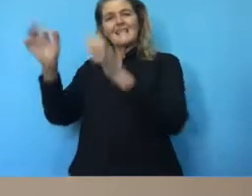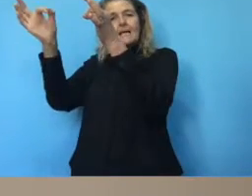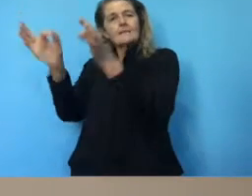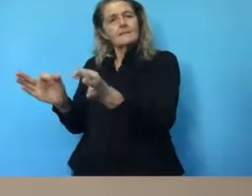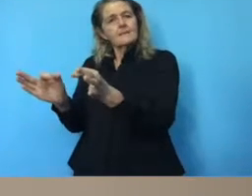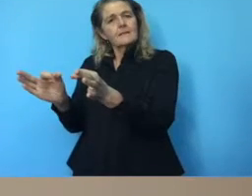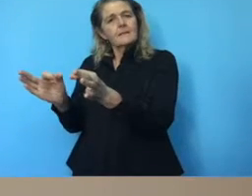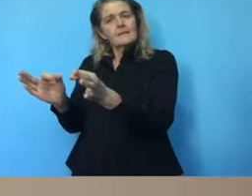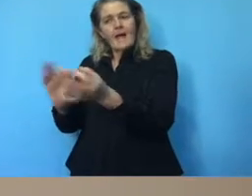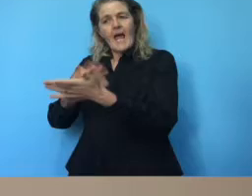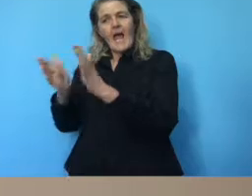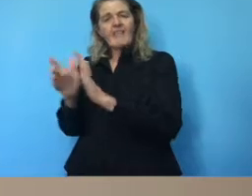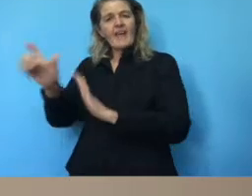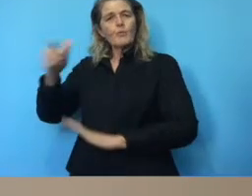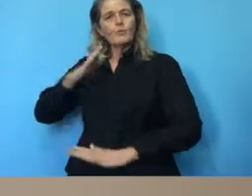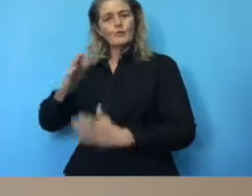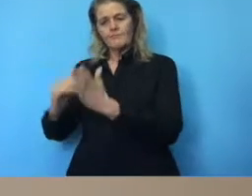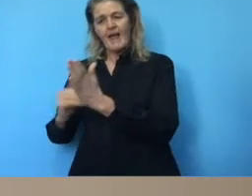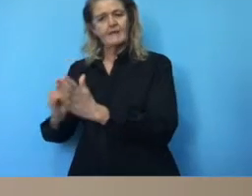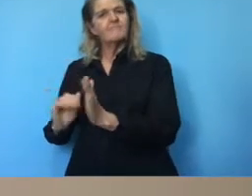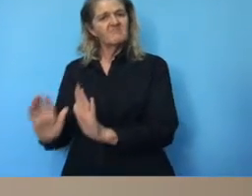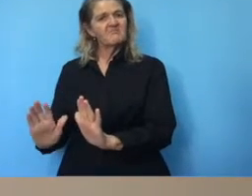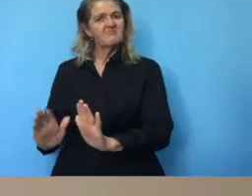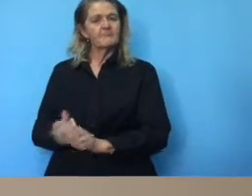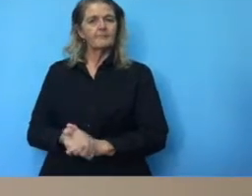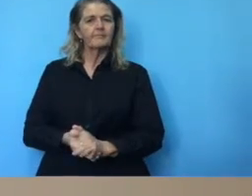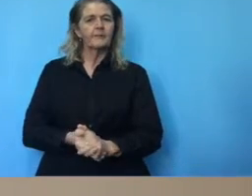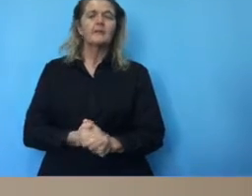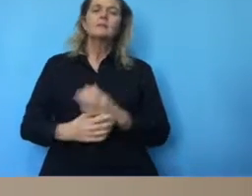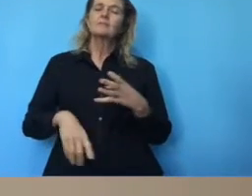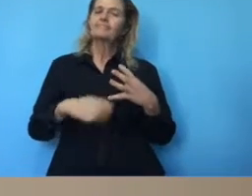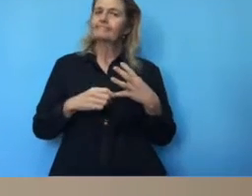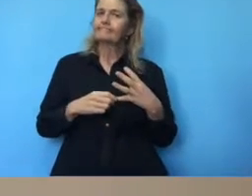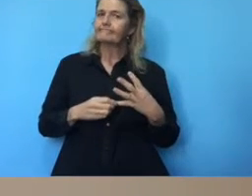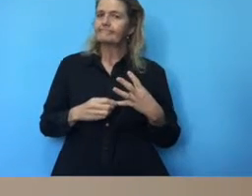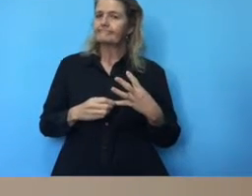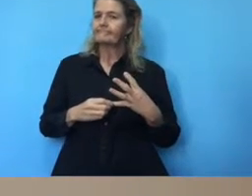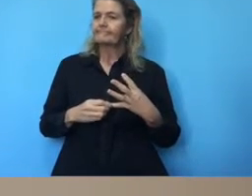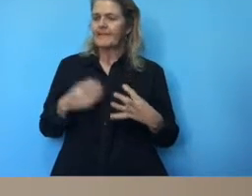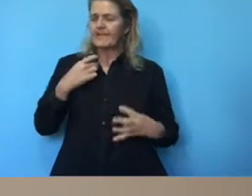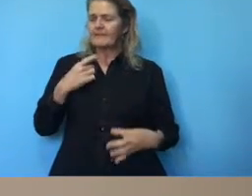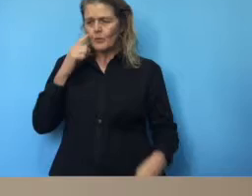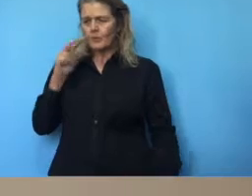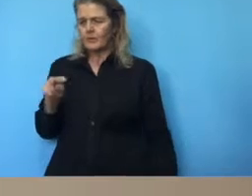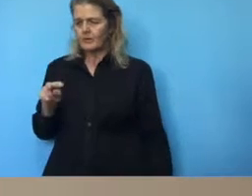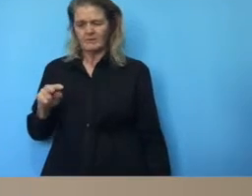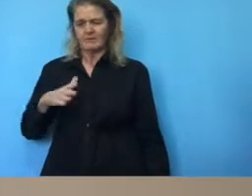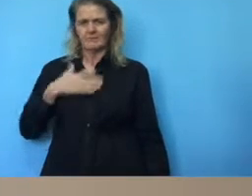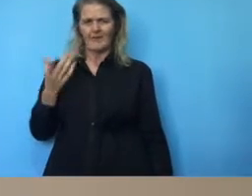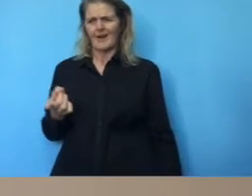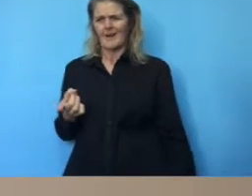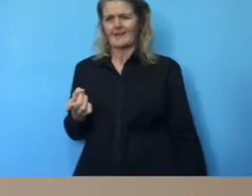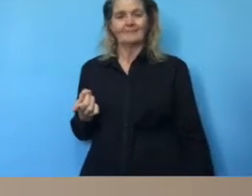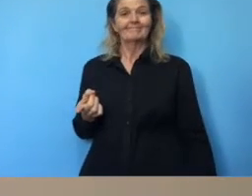choices in how they want to paint. And continuing on for that as well, you know, in that you don't have to like the outcome. It's almost like your